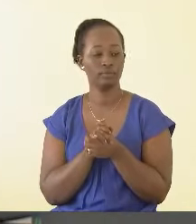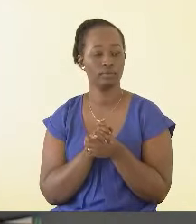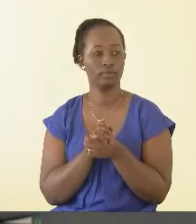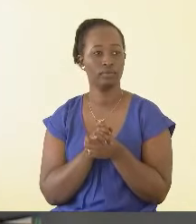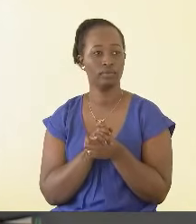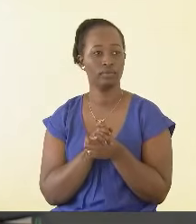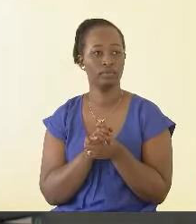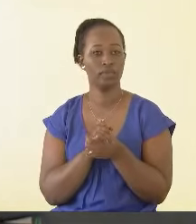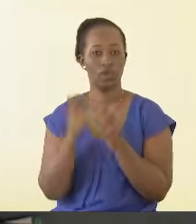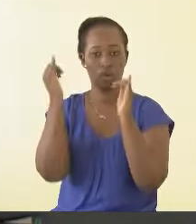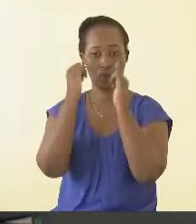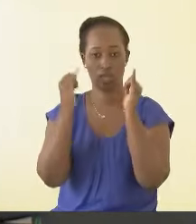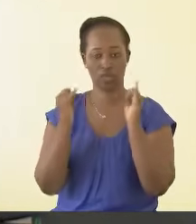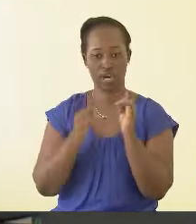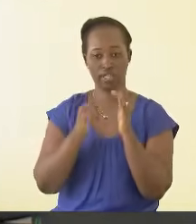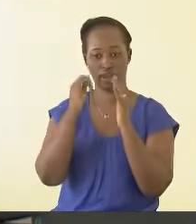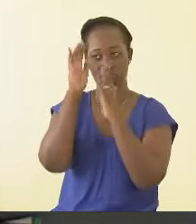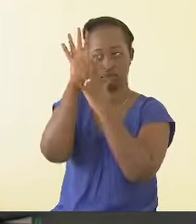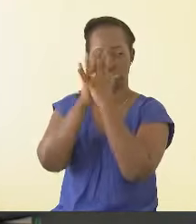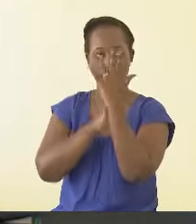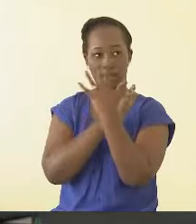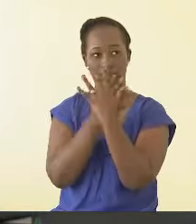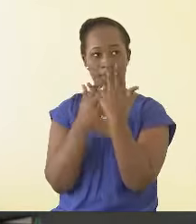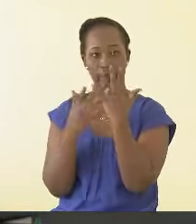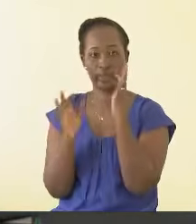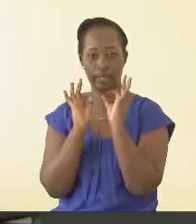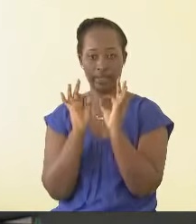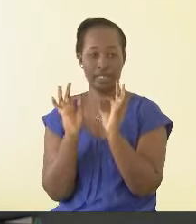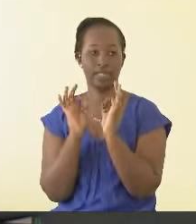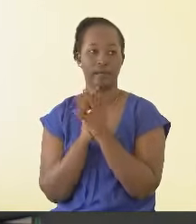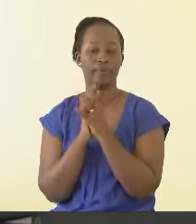you can draw your lines very well.